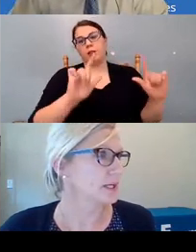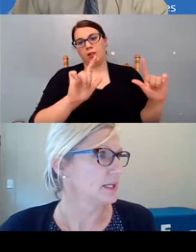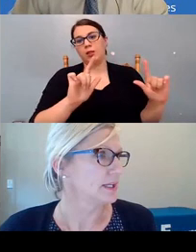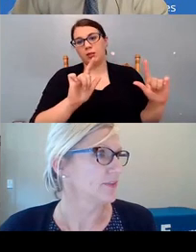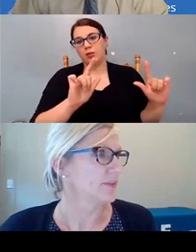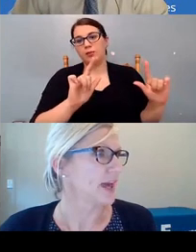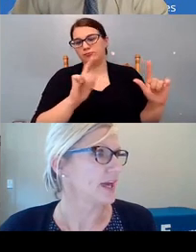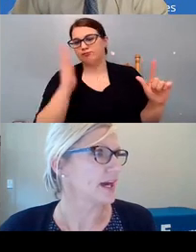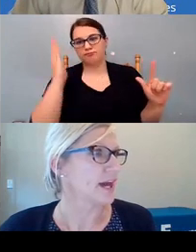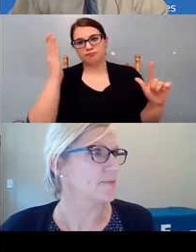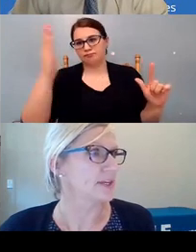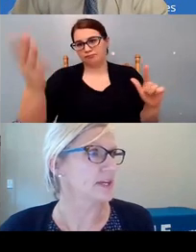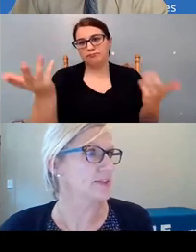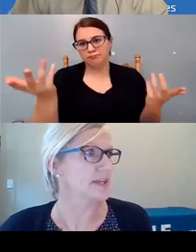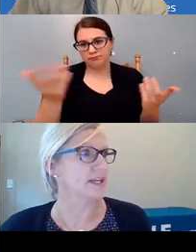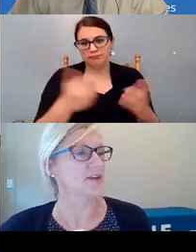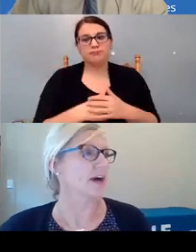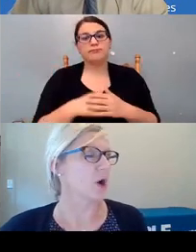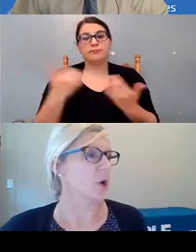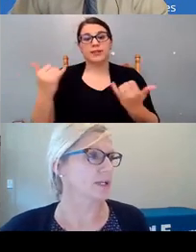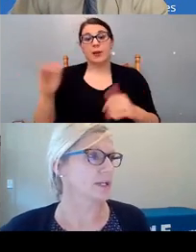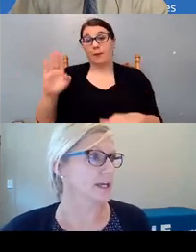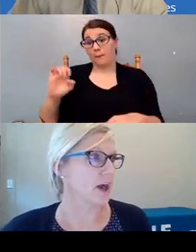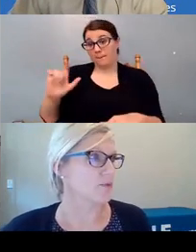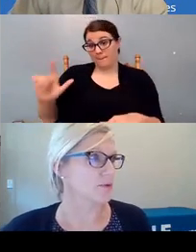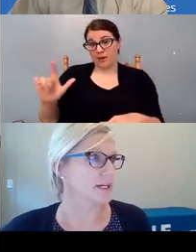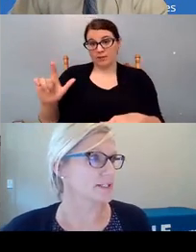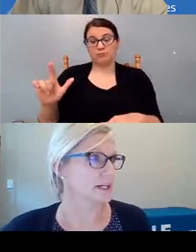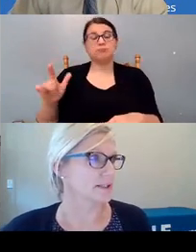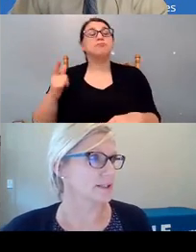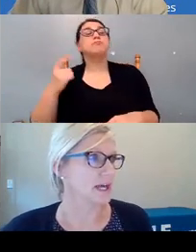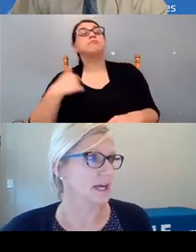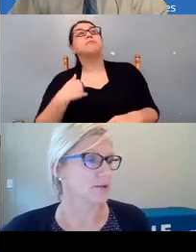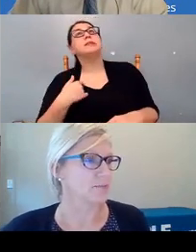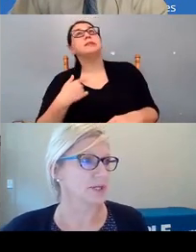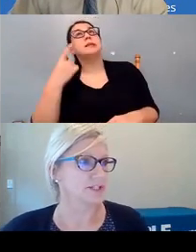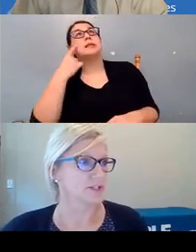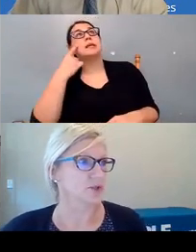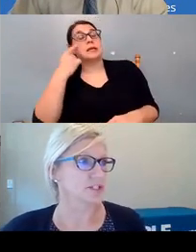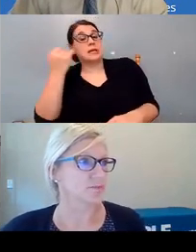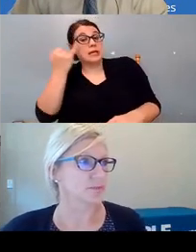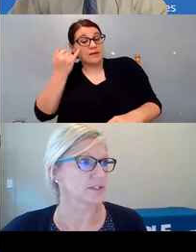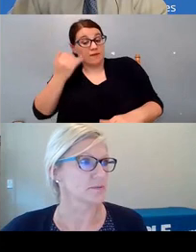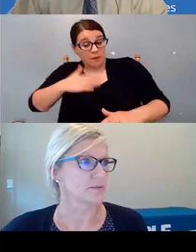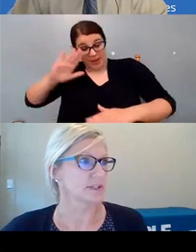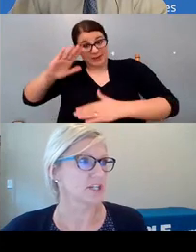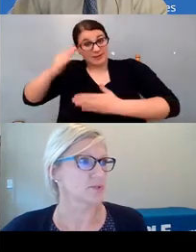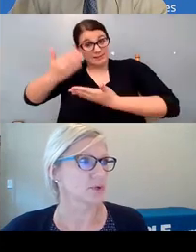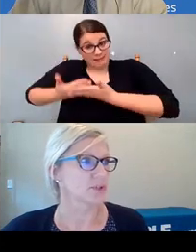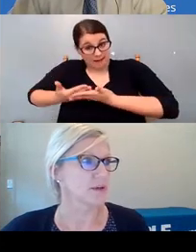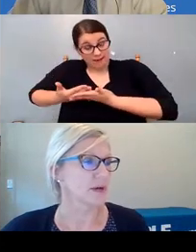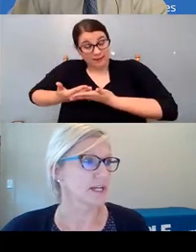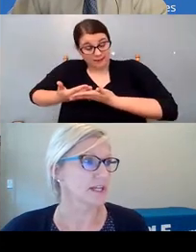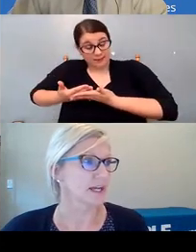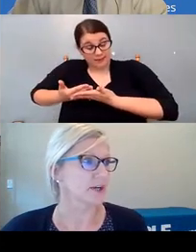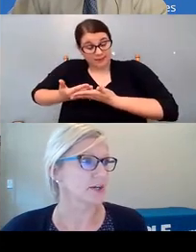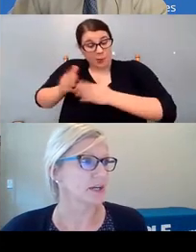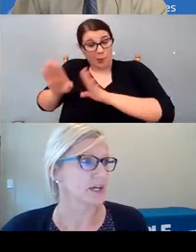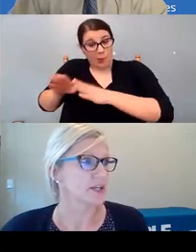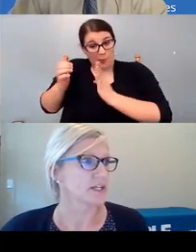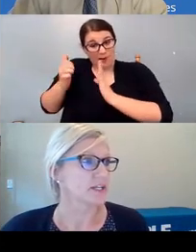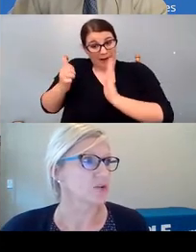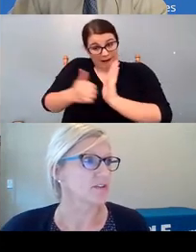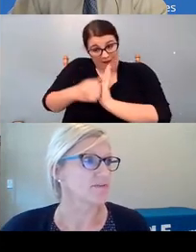Bill is saying, I'm thinking that if I open an account for my son and put his Christmas/birthday money